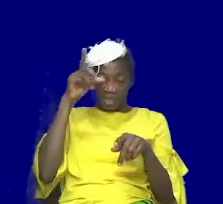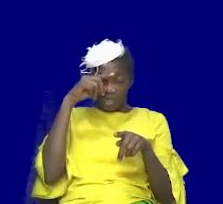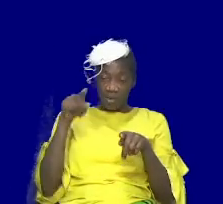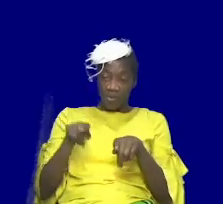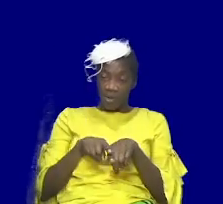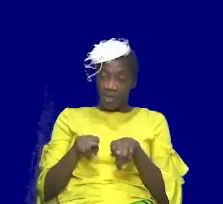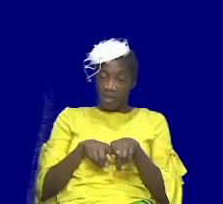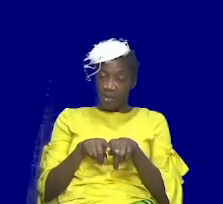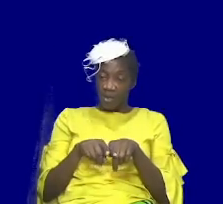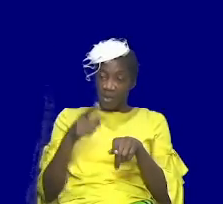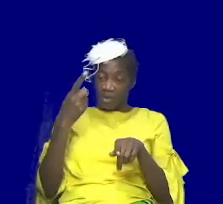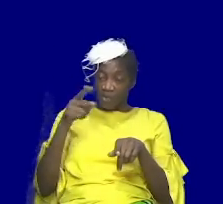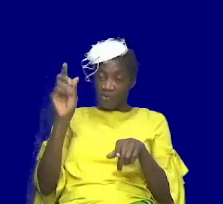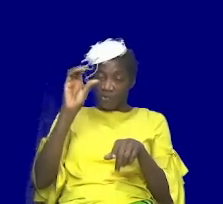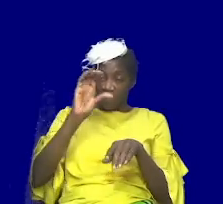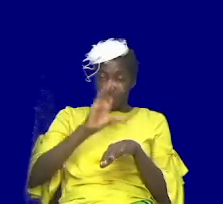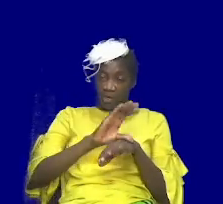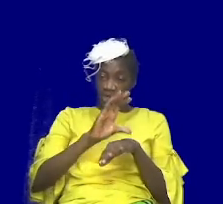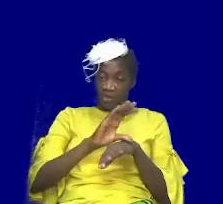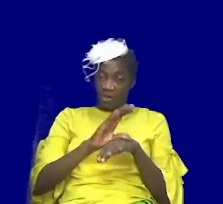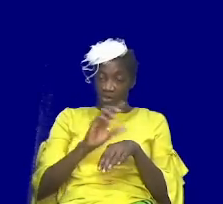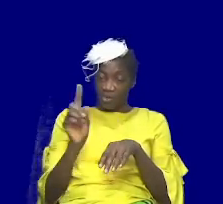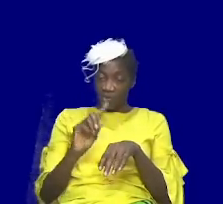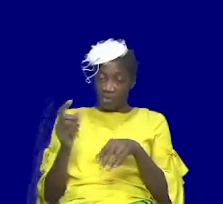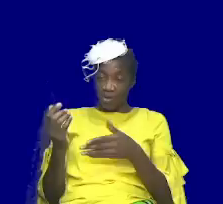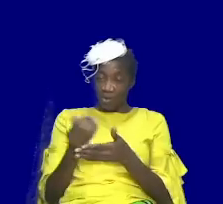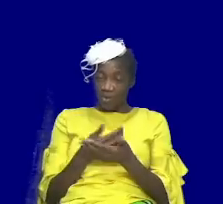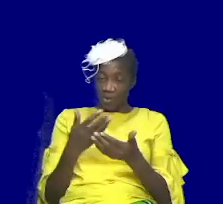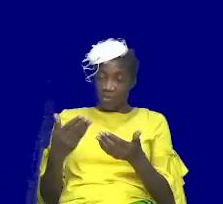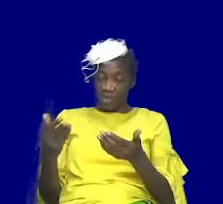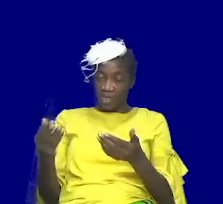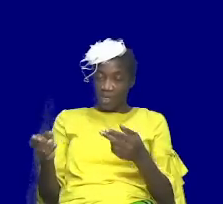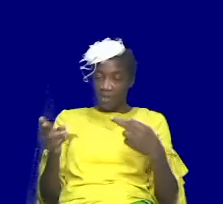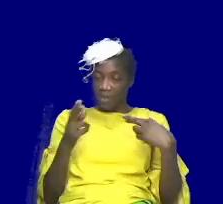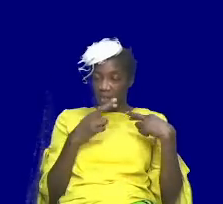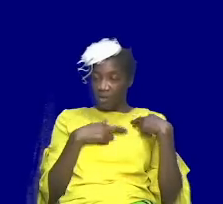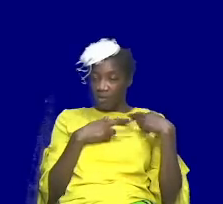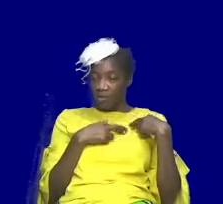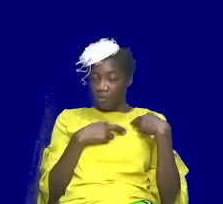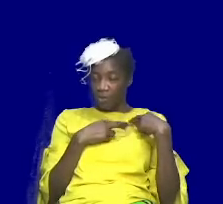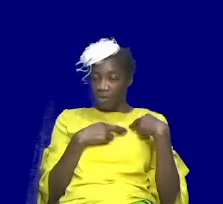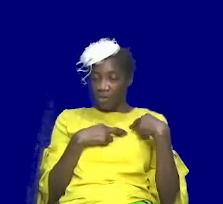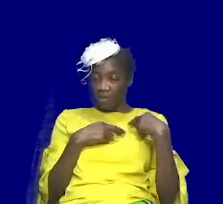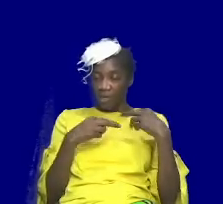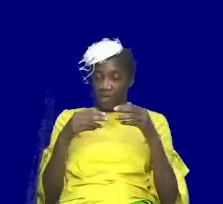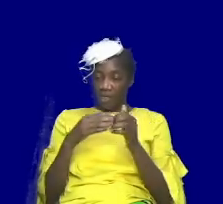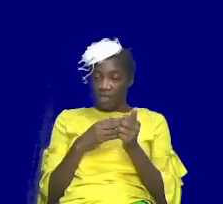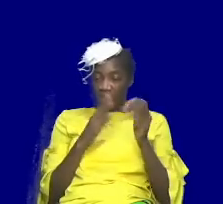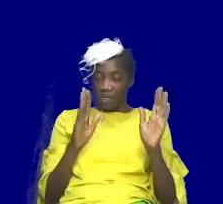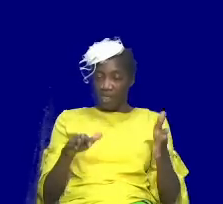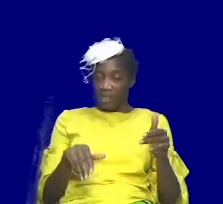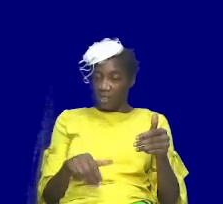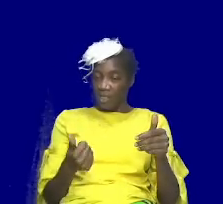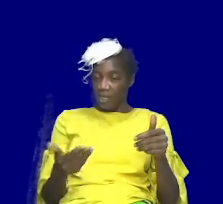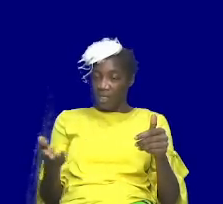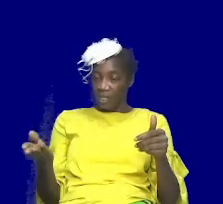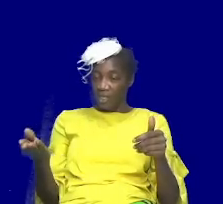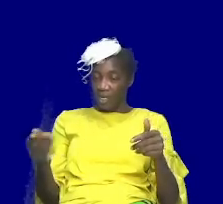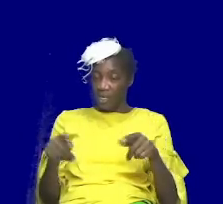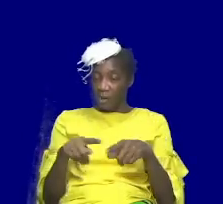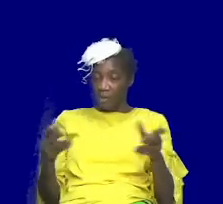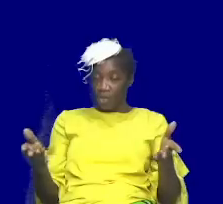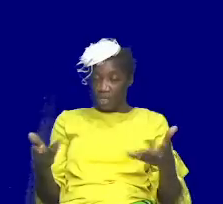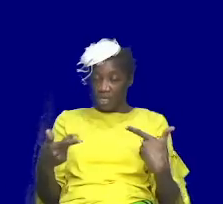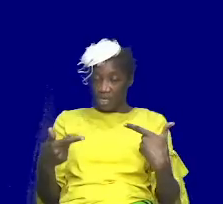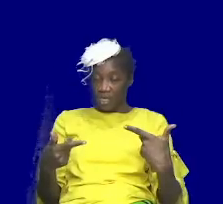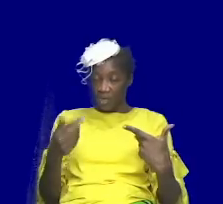church. For whereas some other things place some responsibility on leaders, that is another matter. But here at the